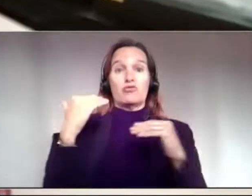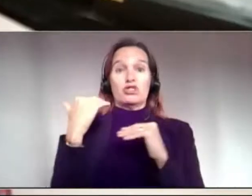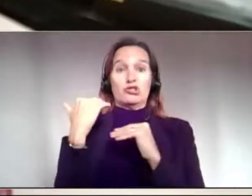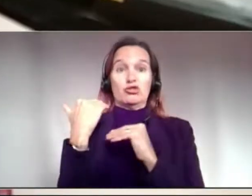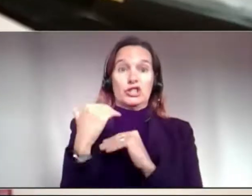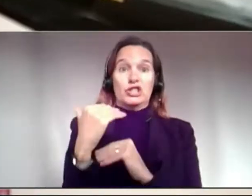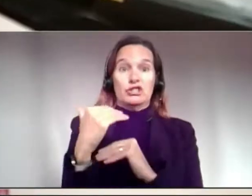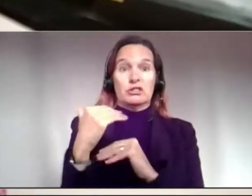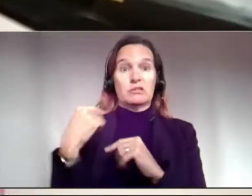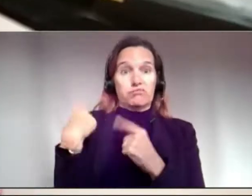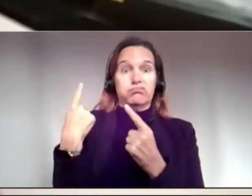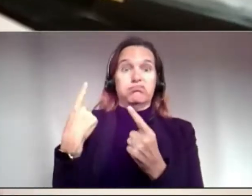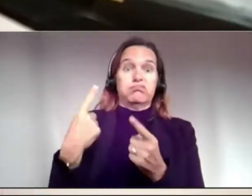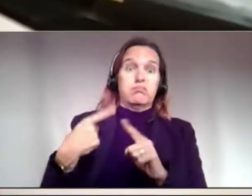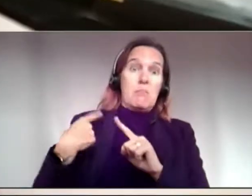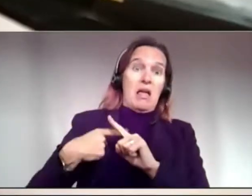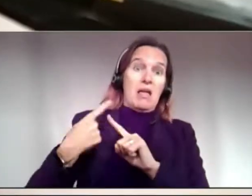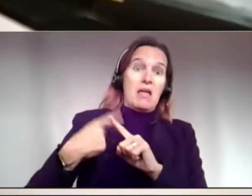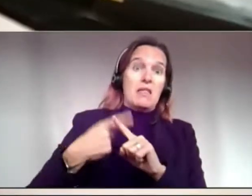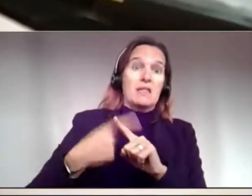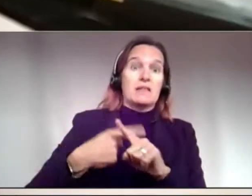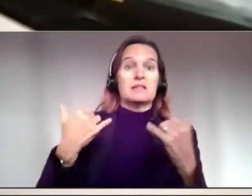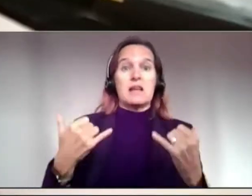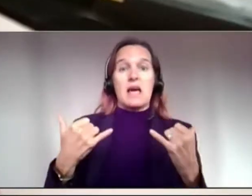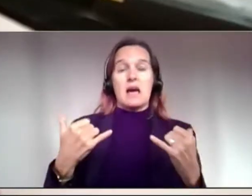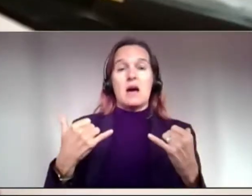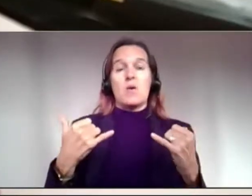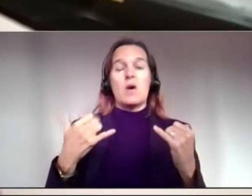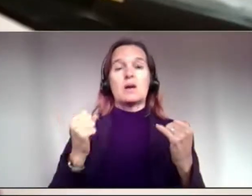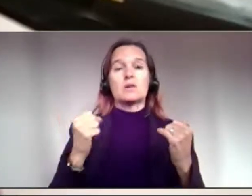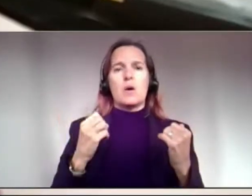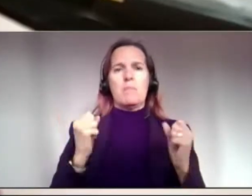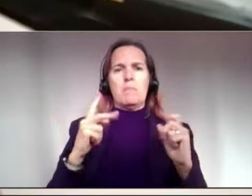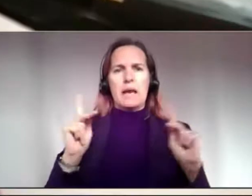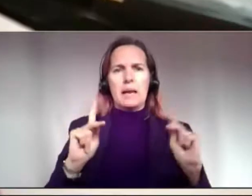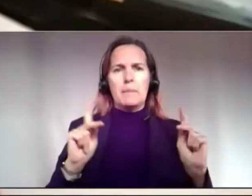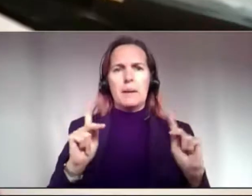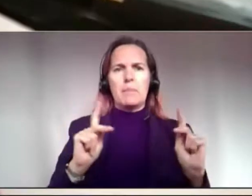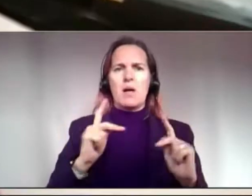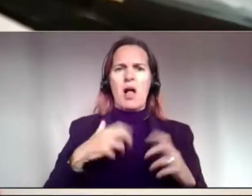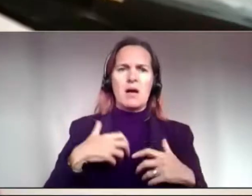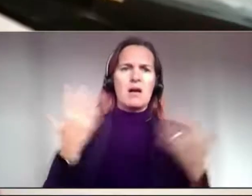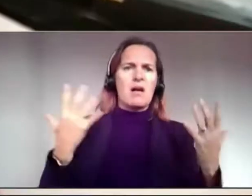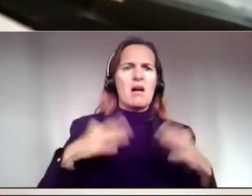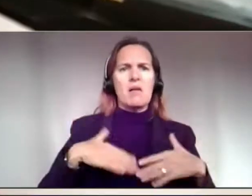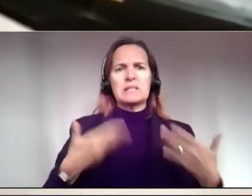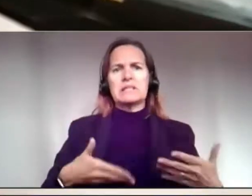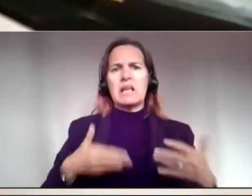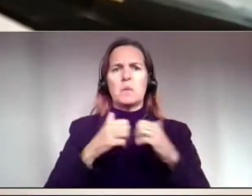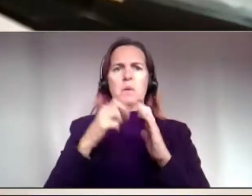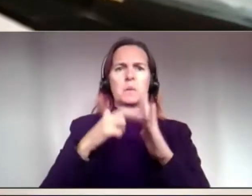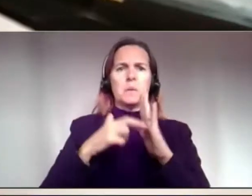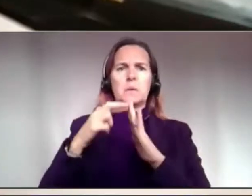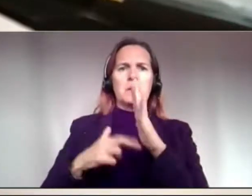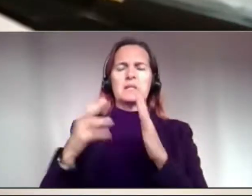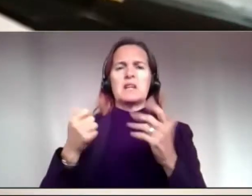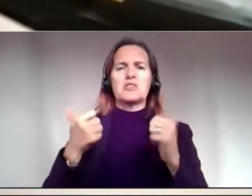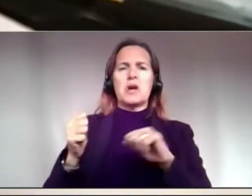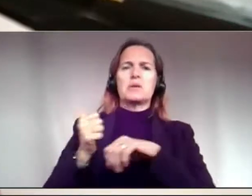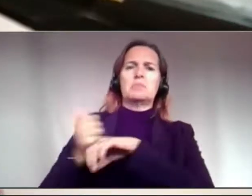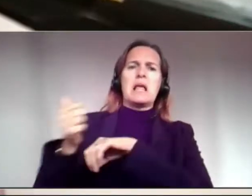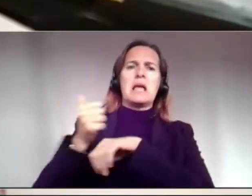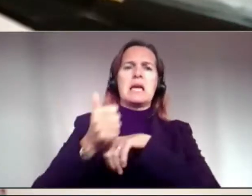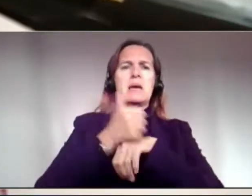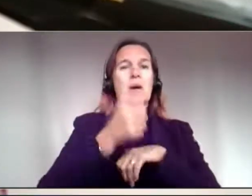of the ordinances and an effort to lay blame. There is no doubt that people in the community are